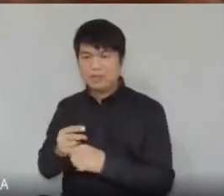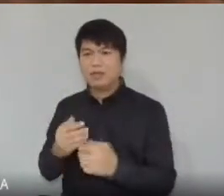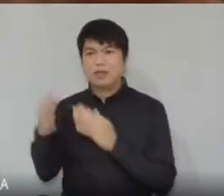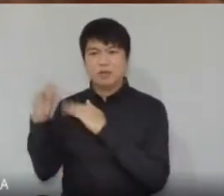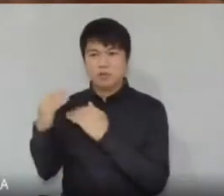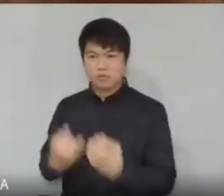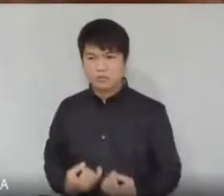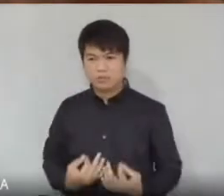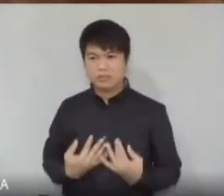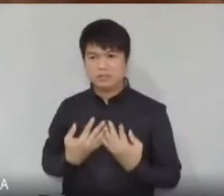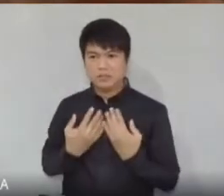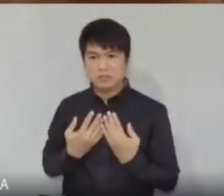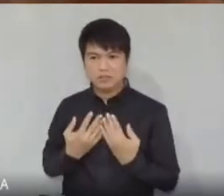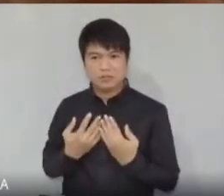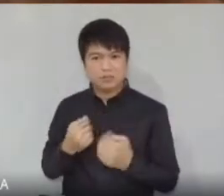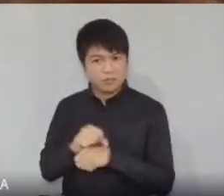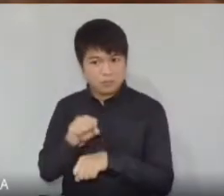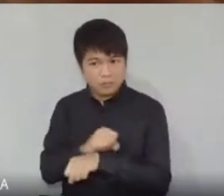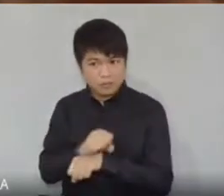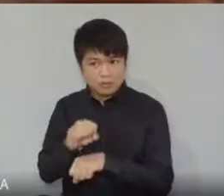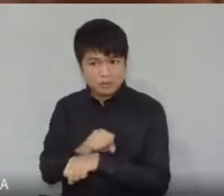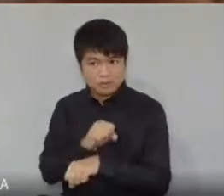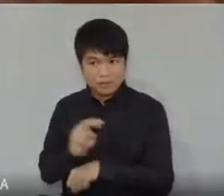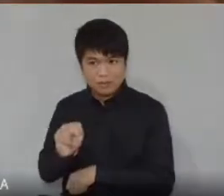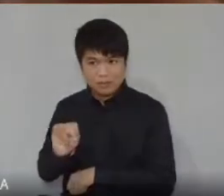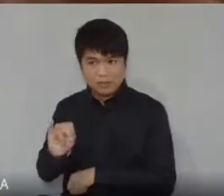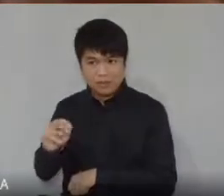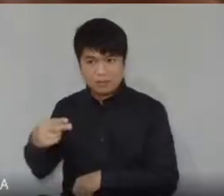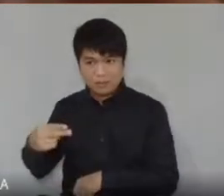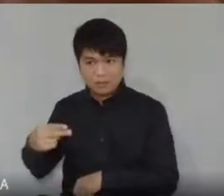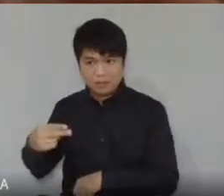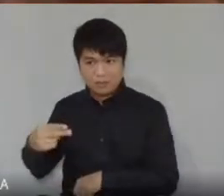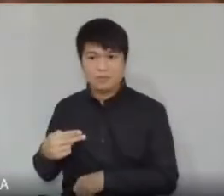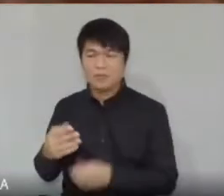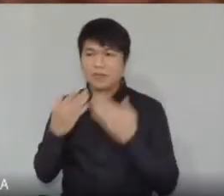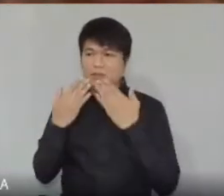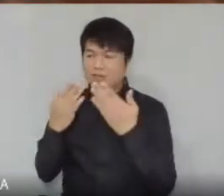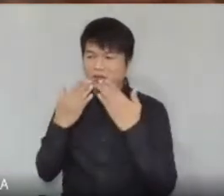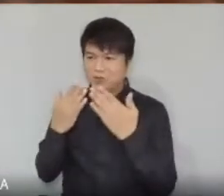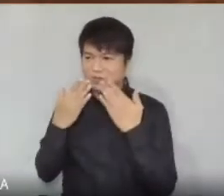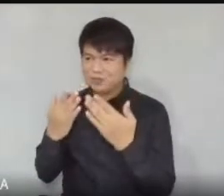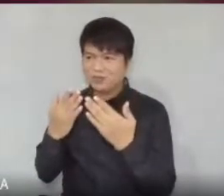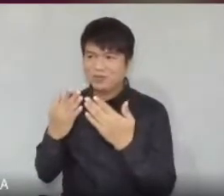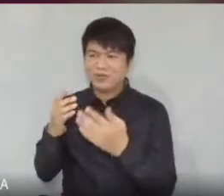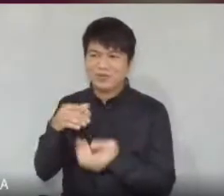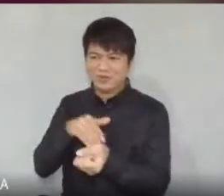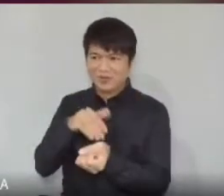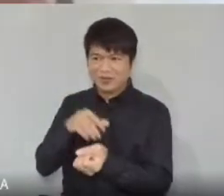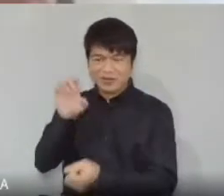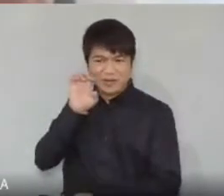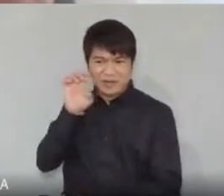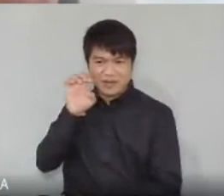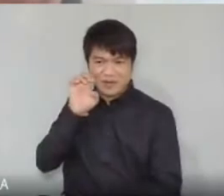make sure that the NIH lab is working for the COVID testing. So thank you again.